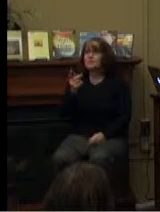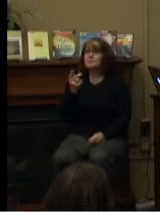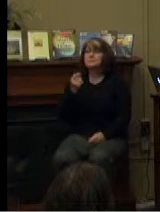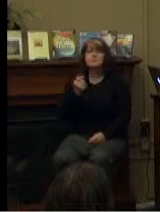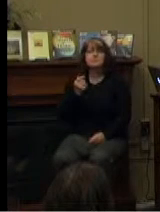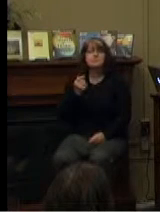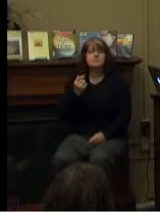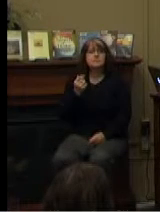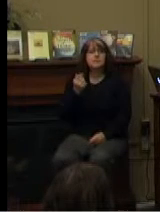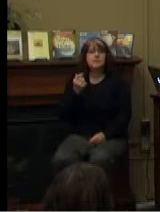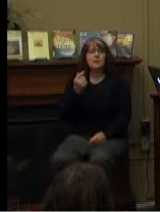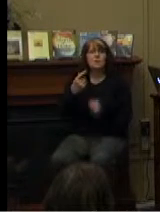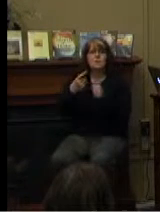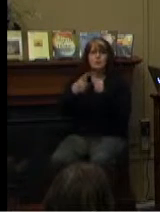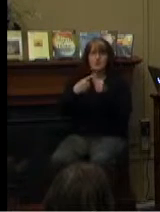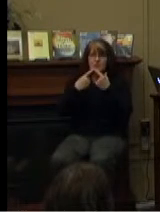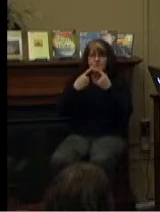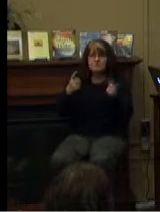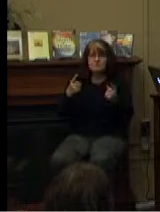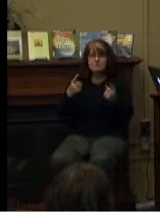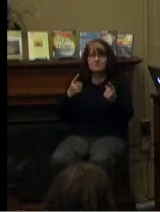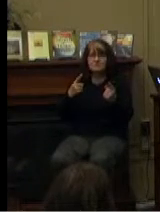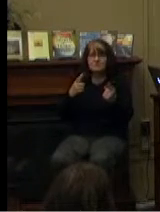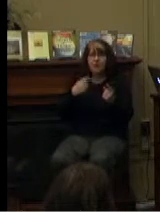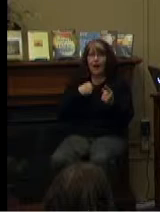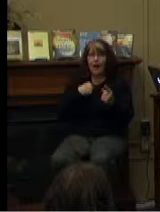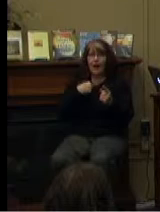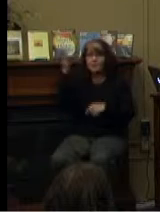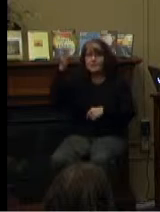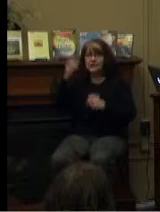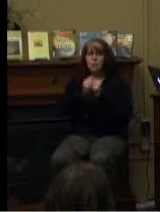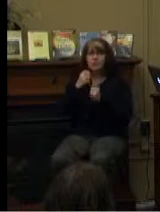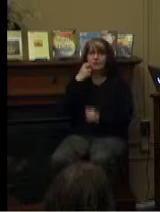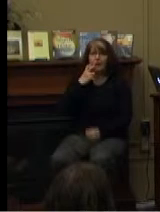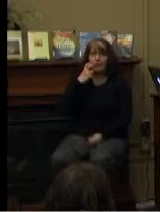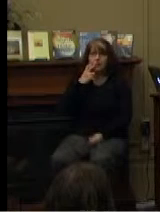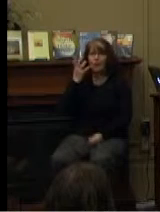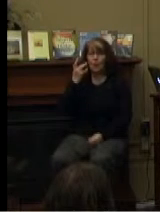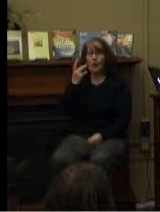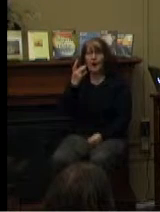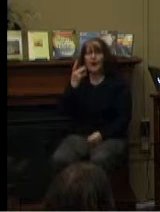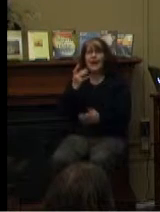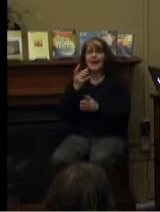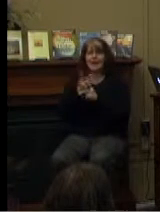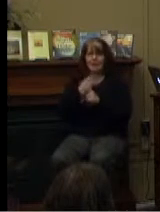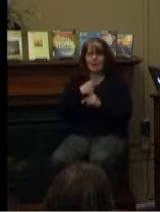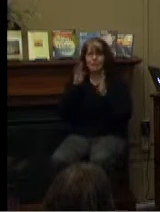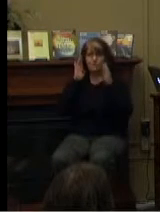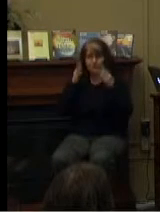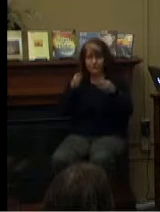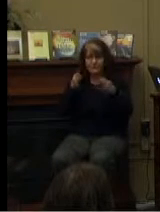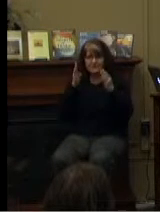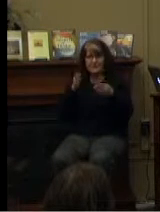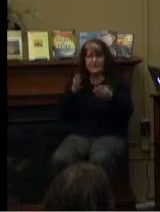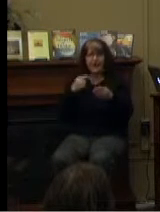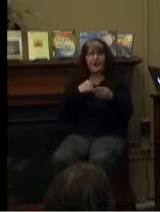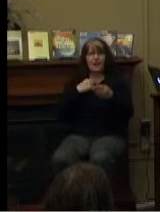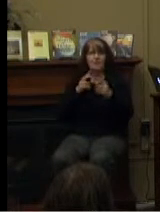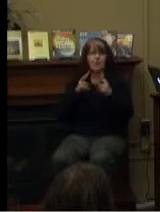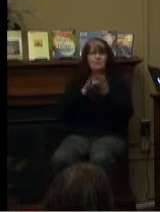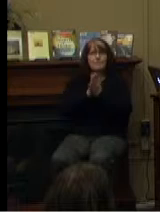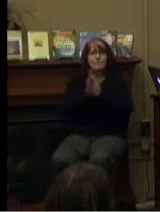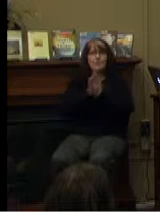Can everybody hear me okay? So, first disclaimer, I chew gum. And the reason why I do that is to keep me focused so that I don't, because I'm very passionate